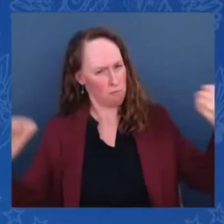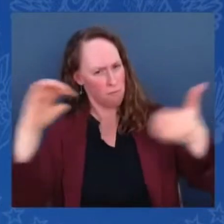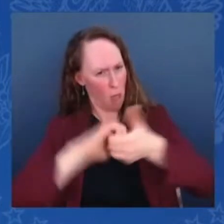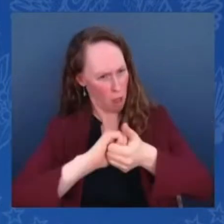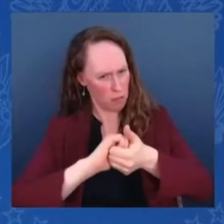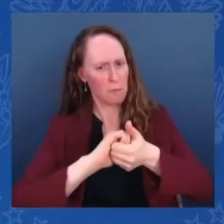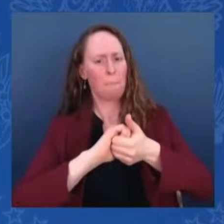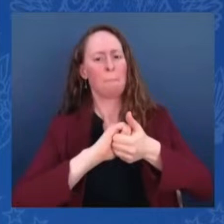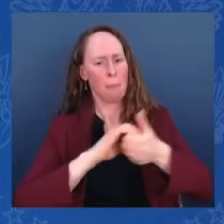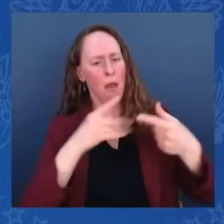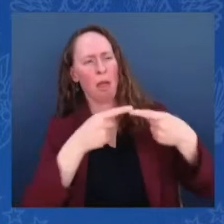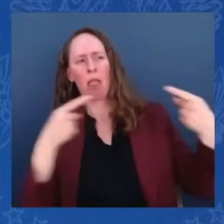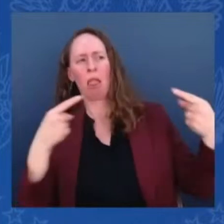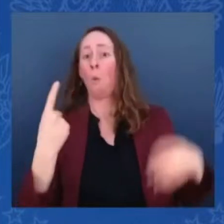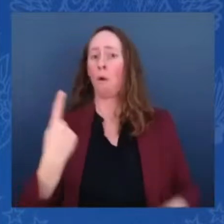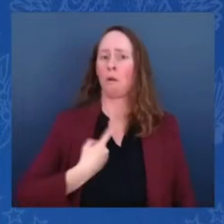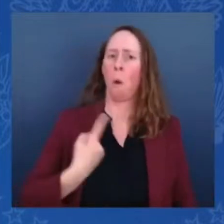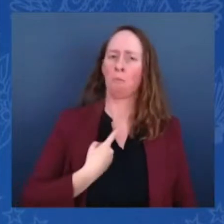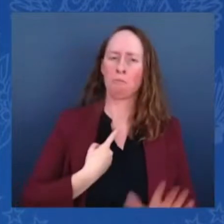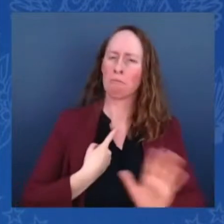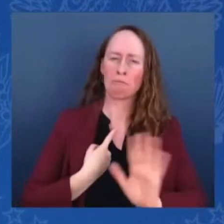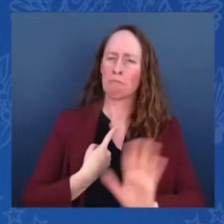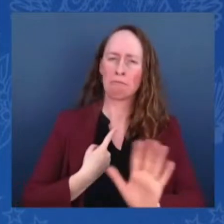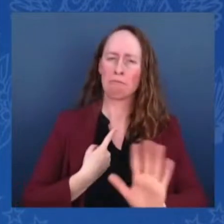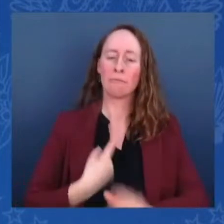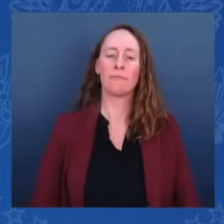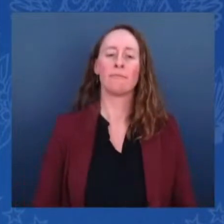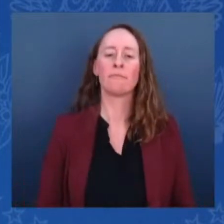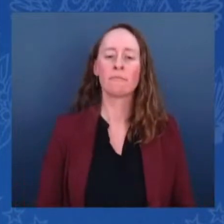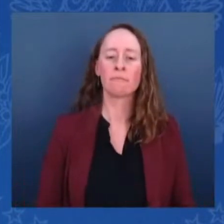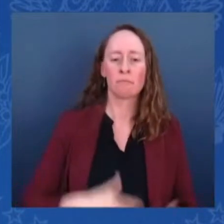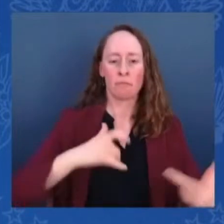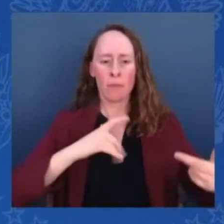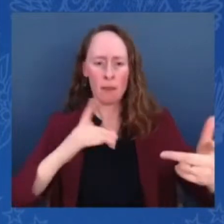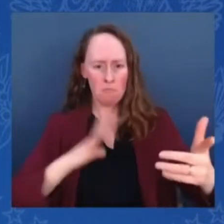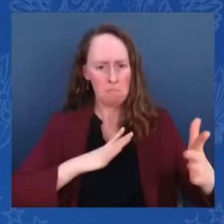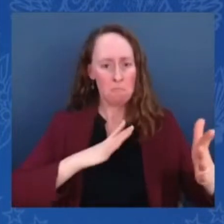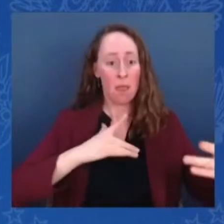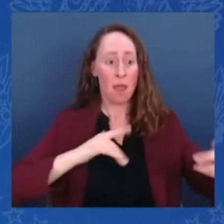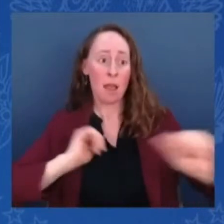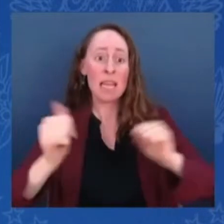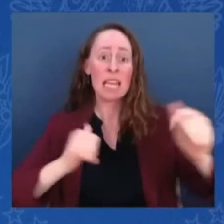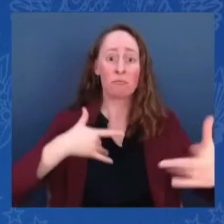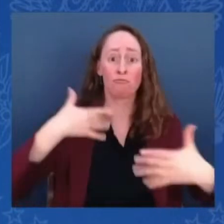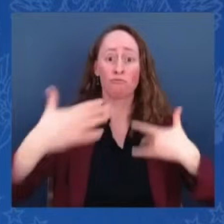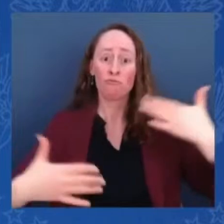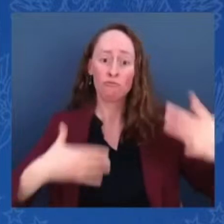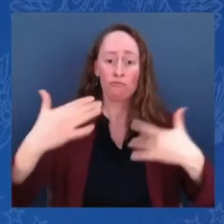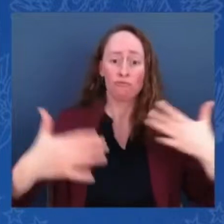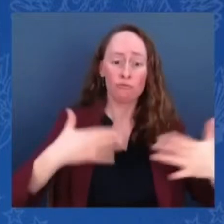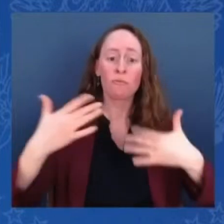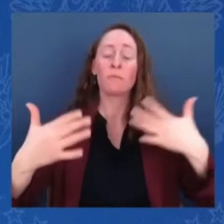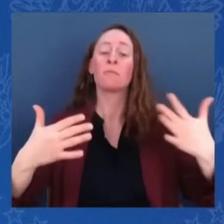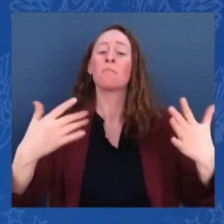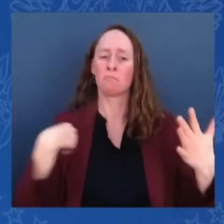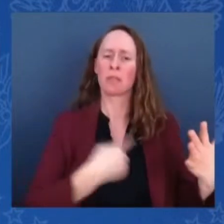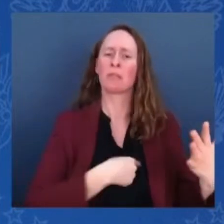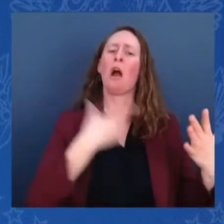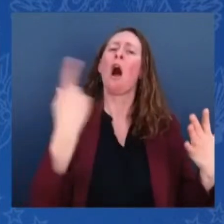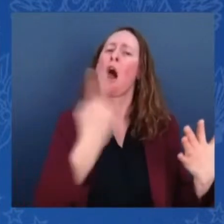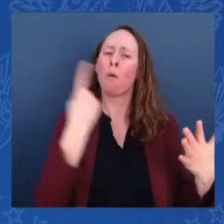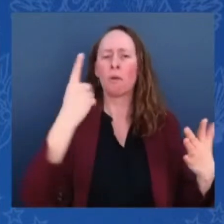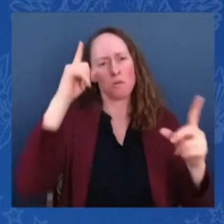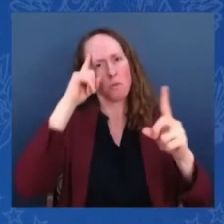while we compete vigorously, we've managed our relationship with China responsibly, so it's never tipped over